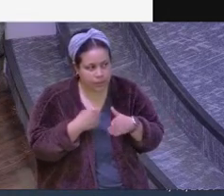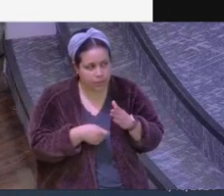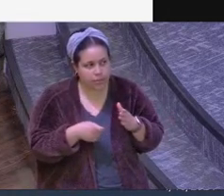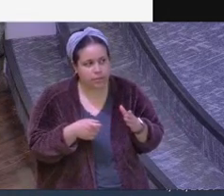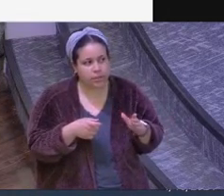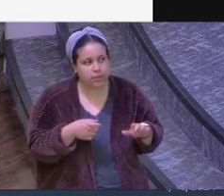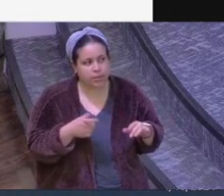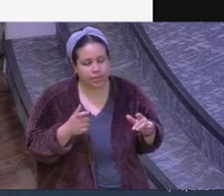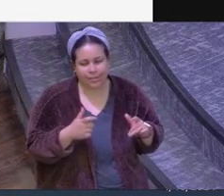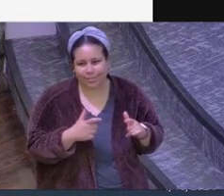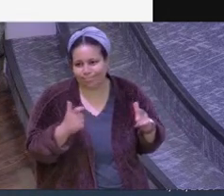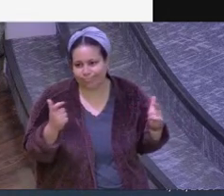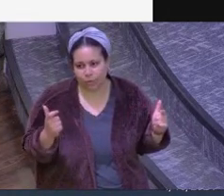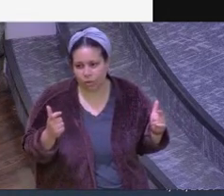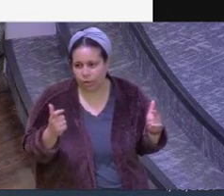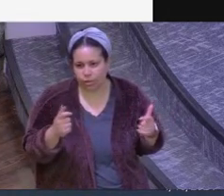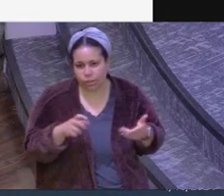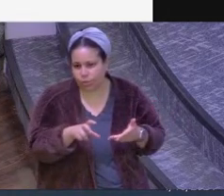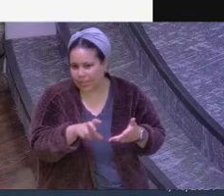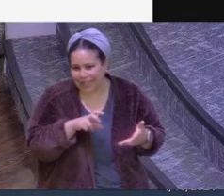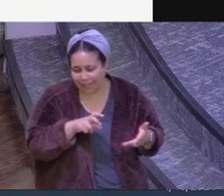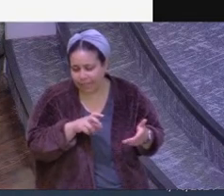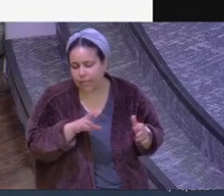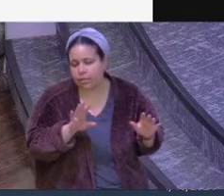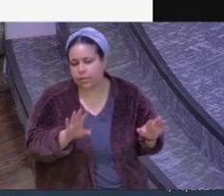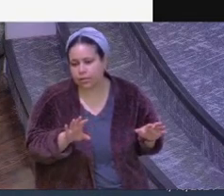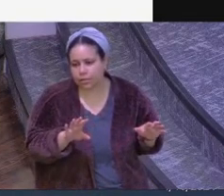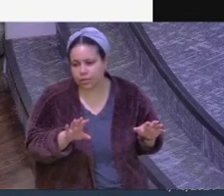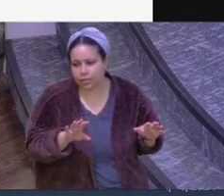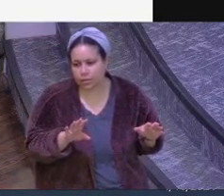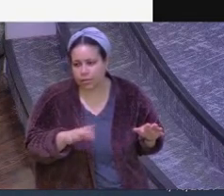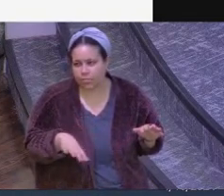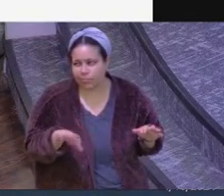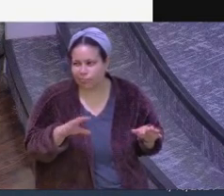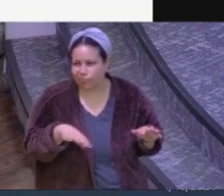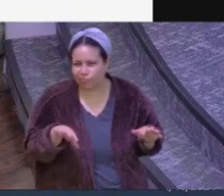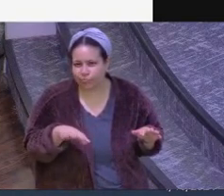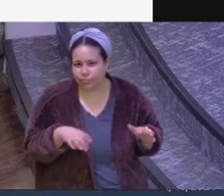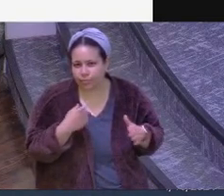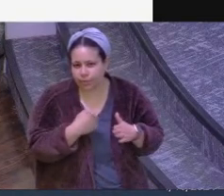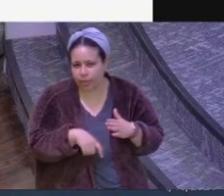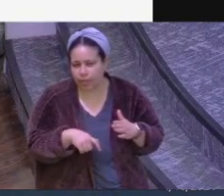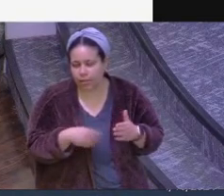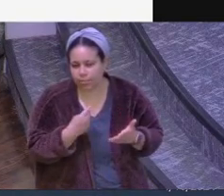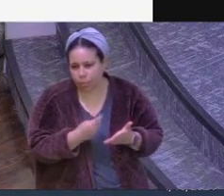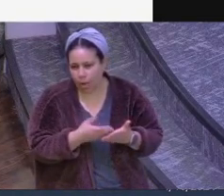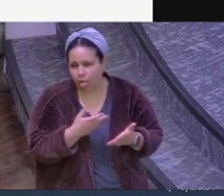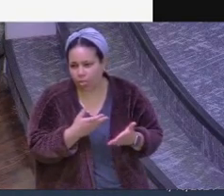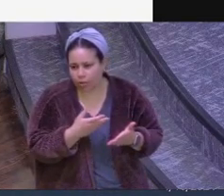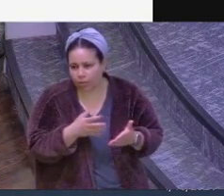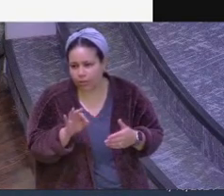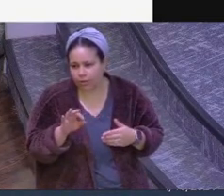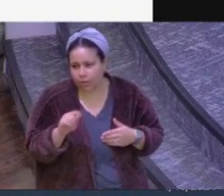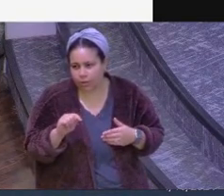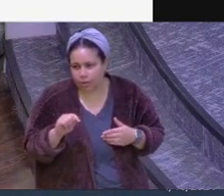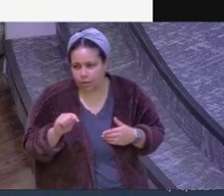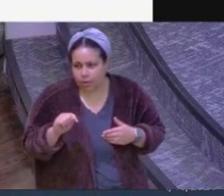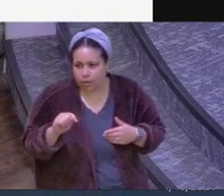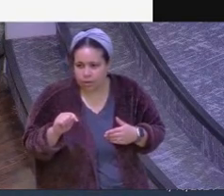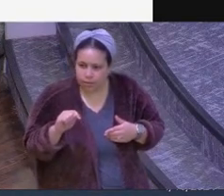too large to receive equalization, so we do not. That's based on taxable wealth per FTE, and we